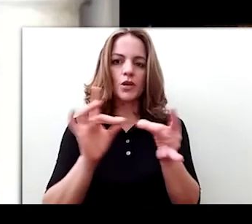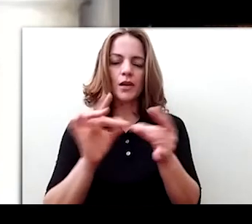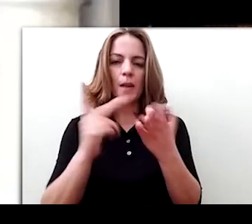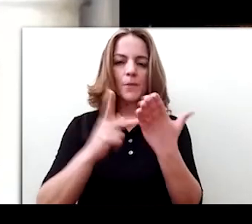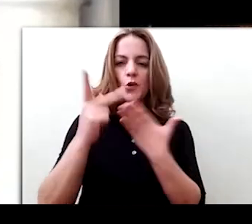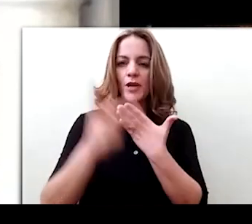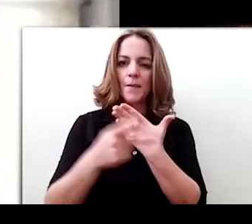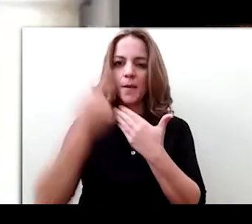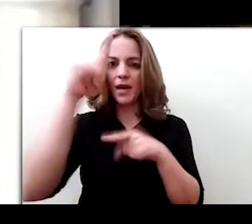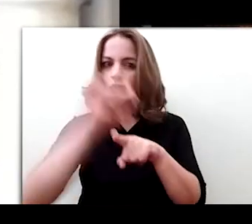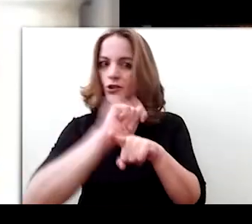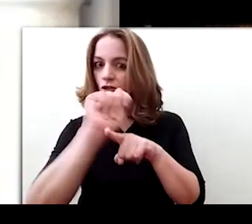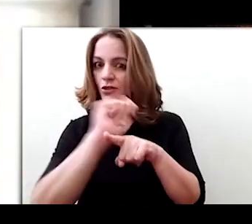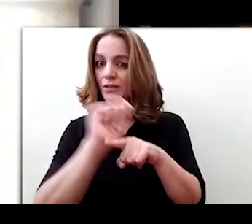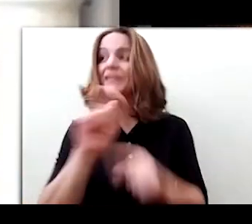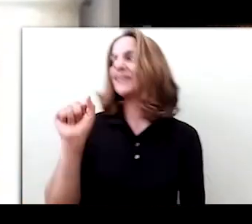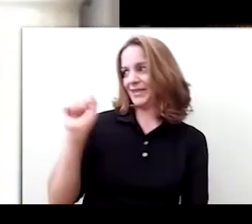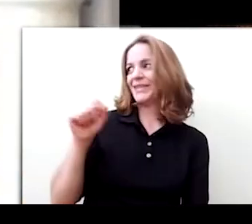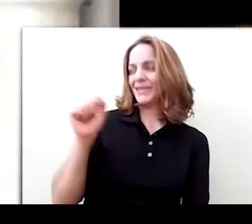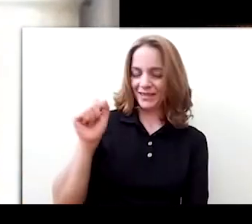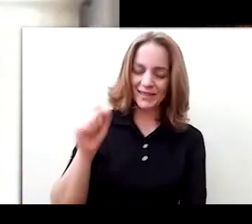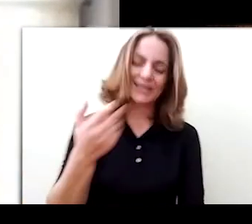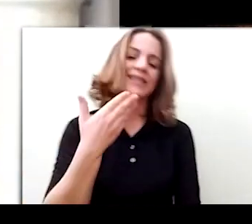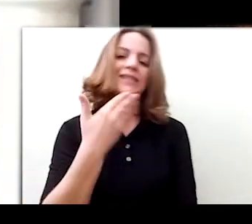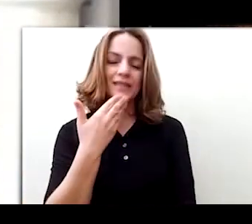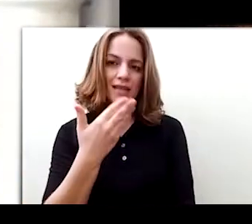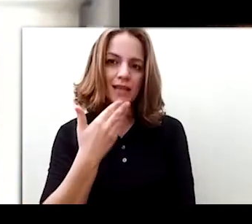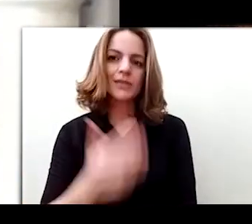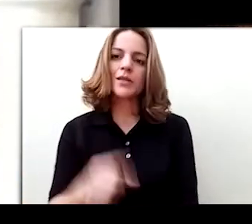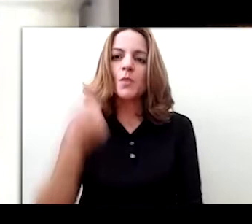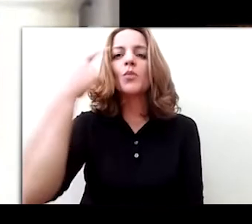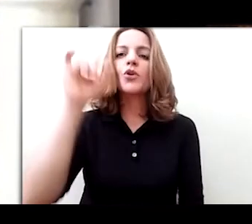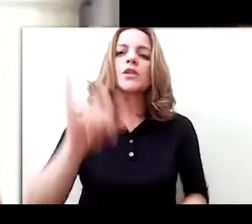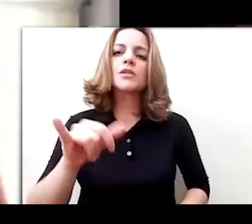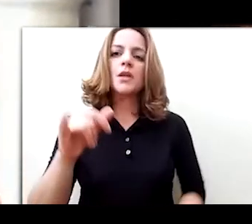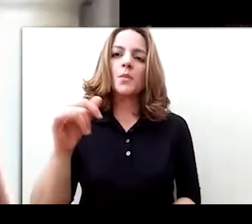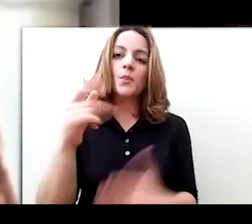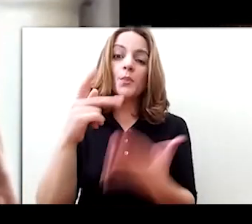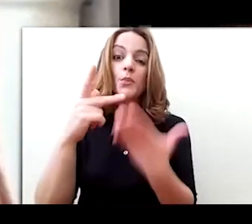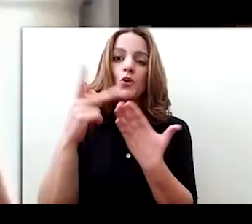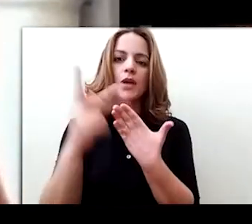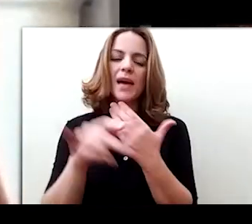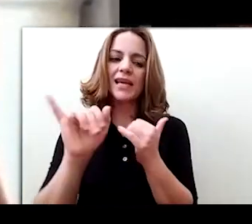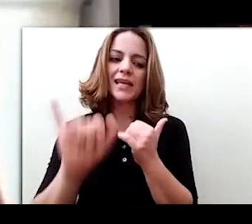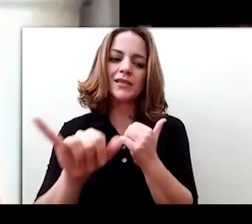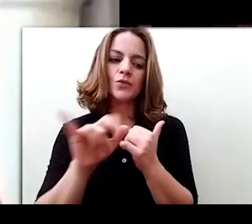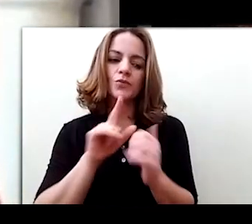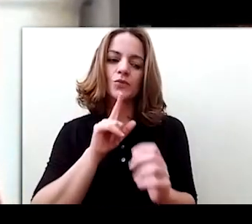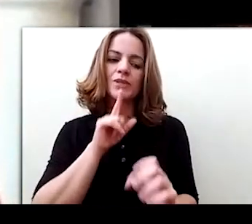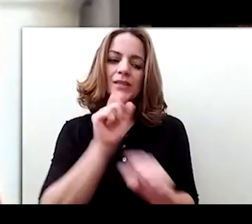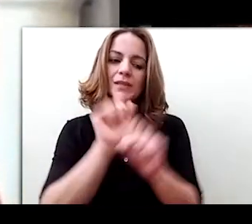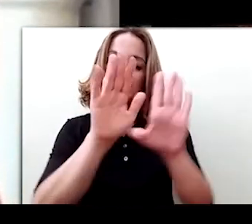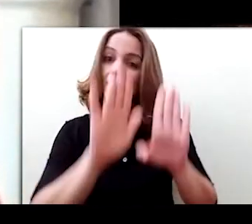Yes, the training program, thank you for the question, is also something that was is very cool. So there was one